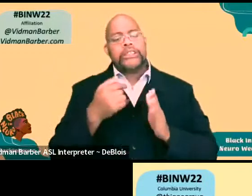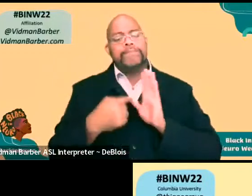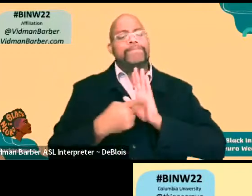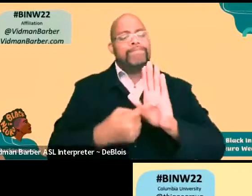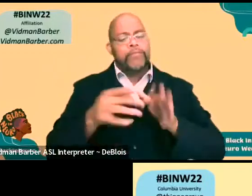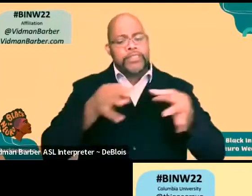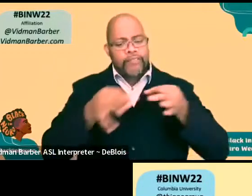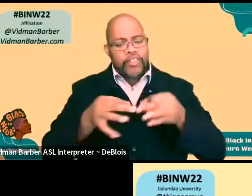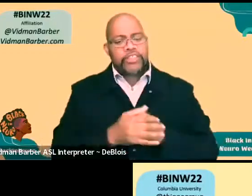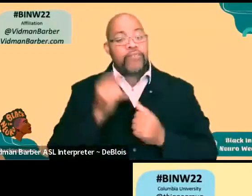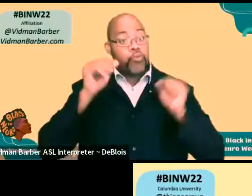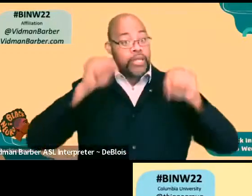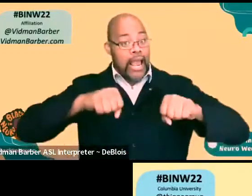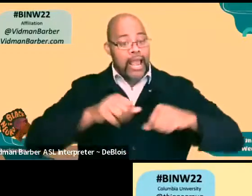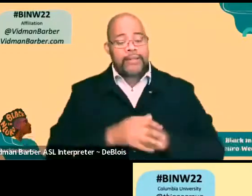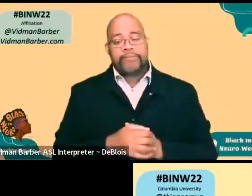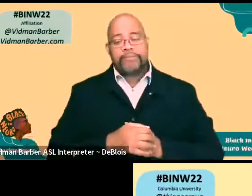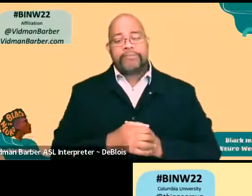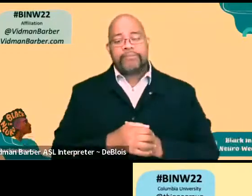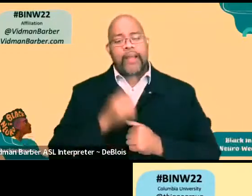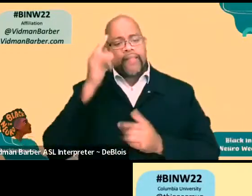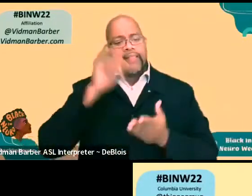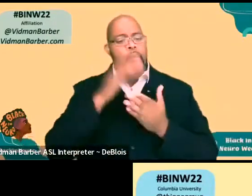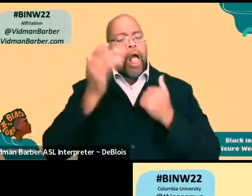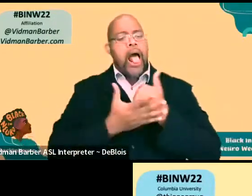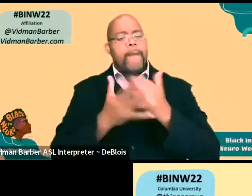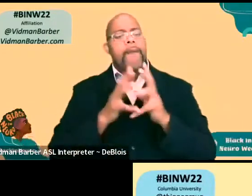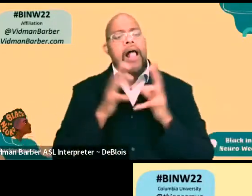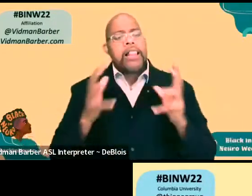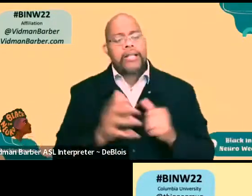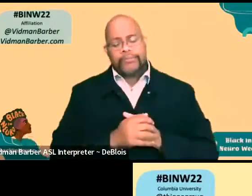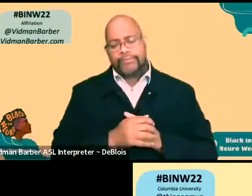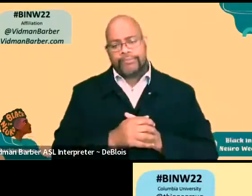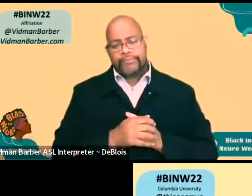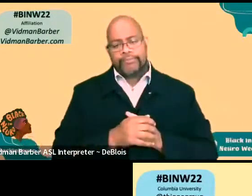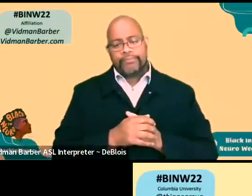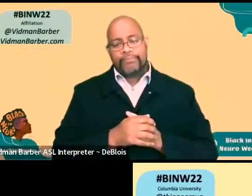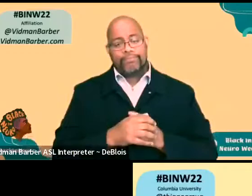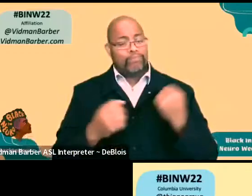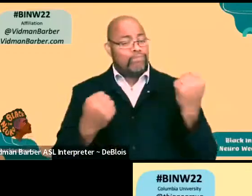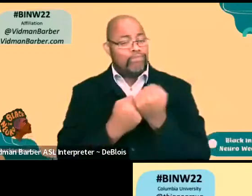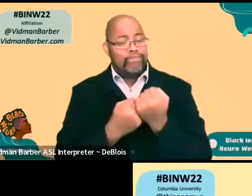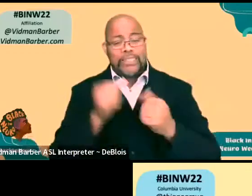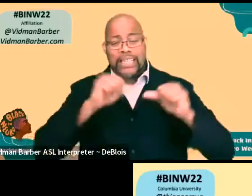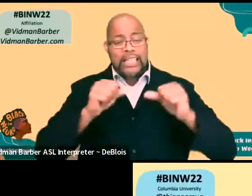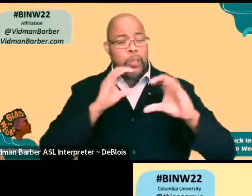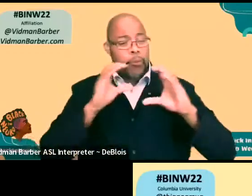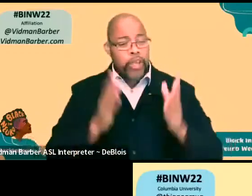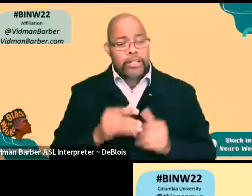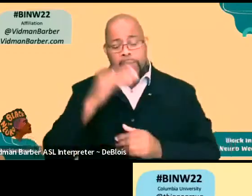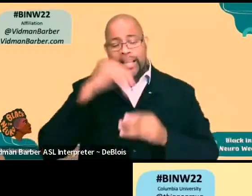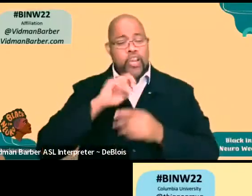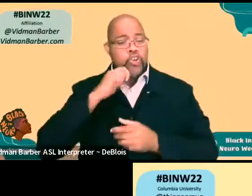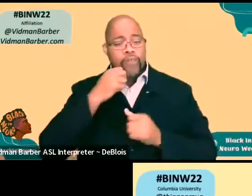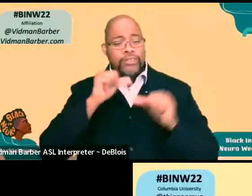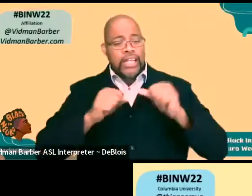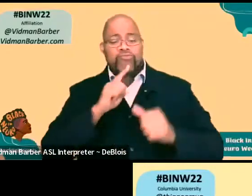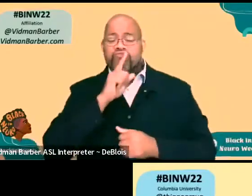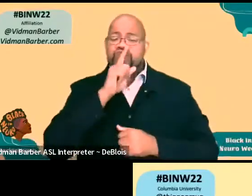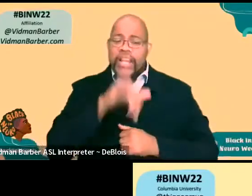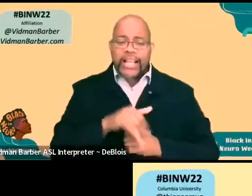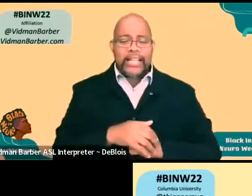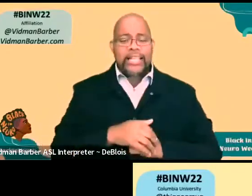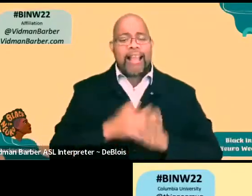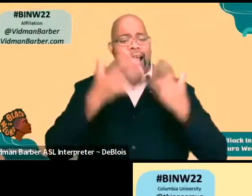in your definitions if you can, I think is going to help a lot. And shout out to the science communicators. Black and Neuro is like